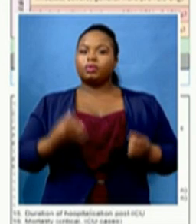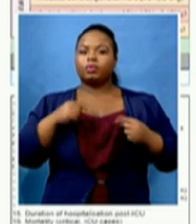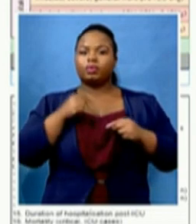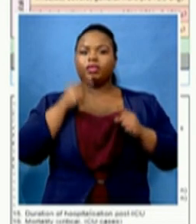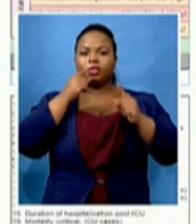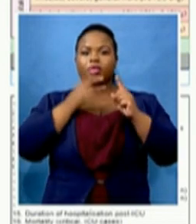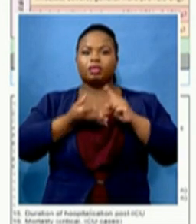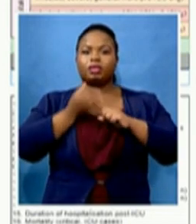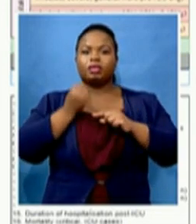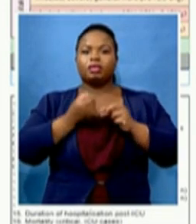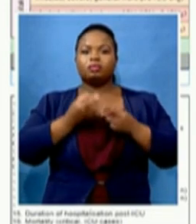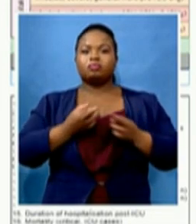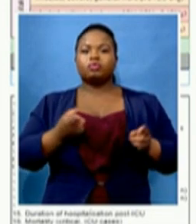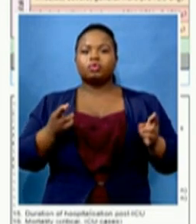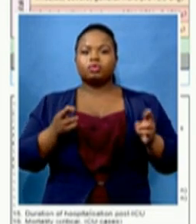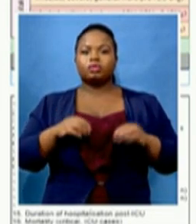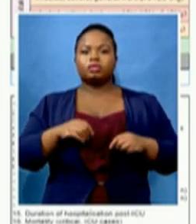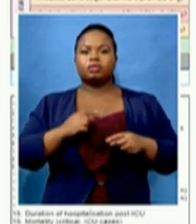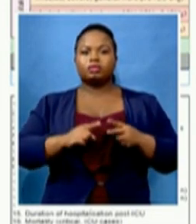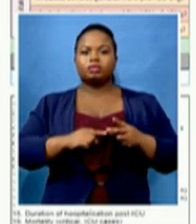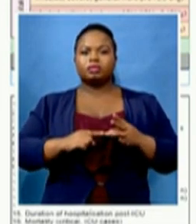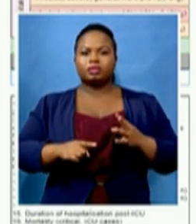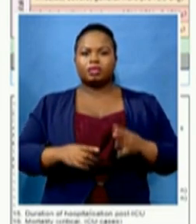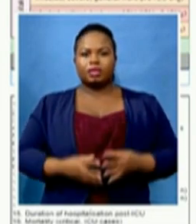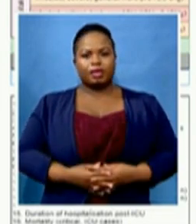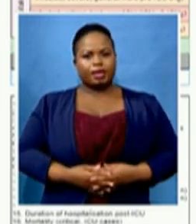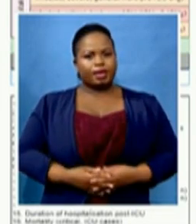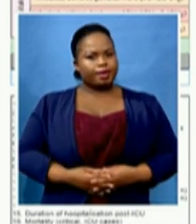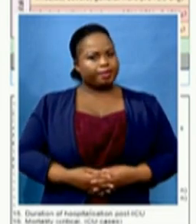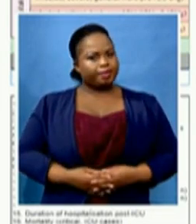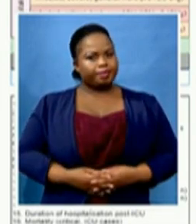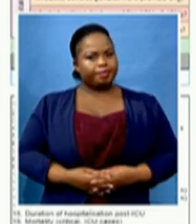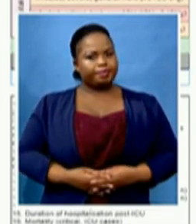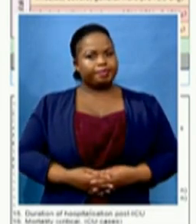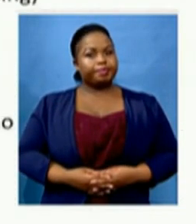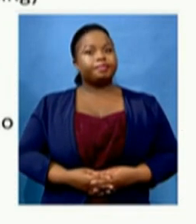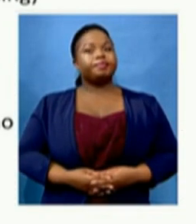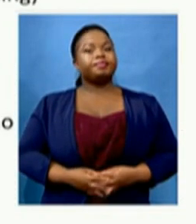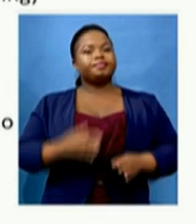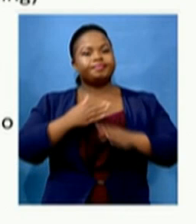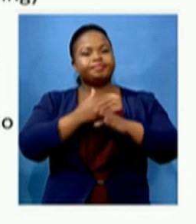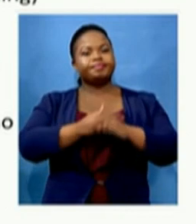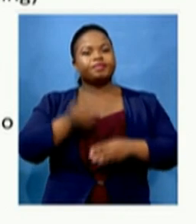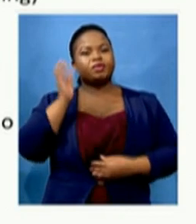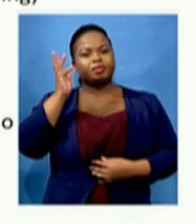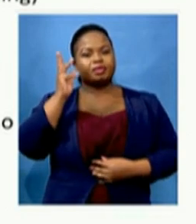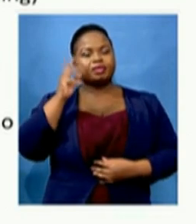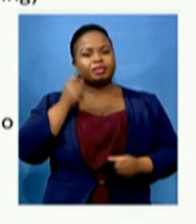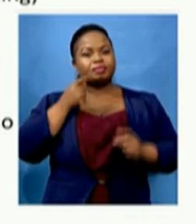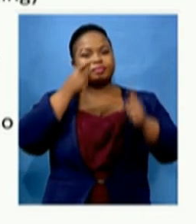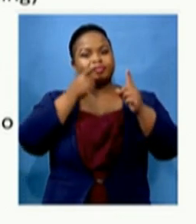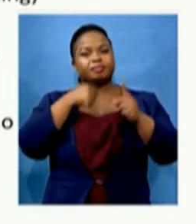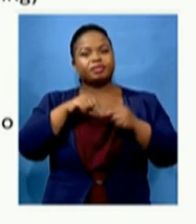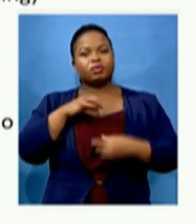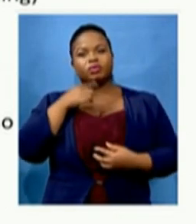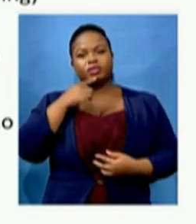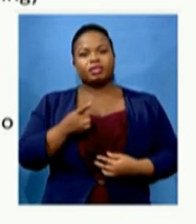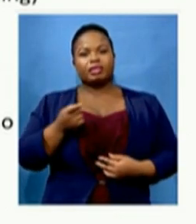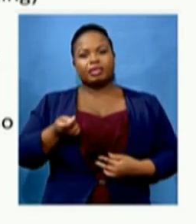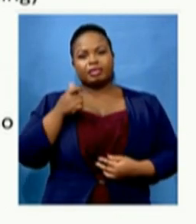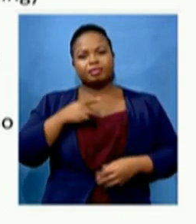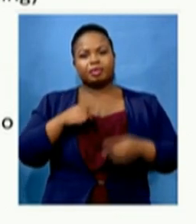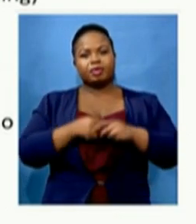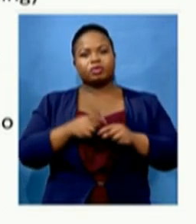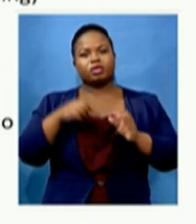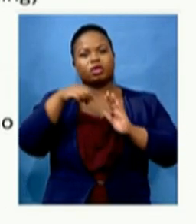resources. Before I present the projections themselves, I'd like to say a little bit about some of the context for the projections. I think